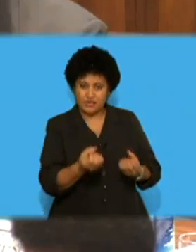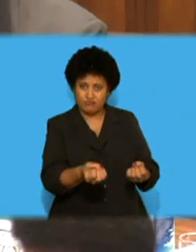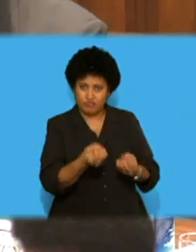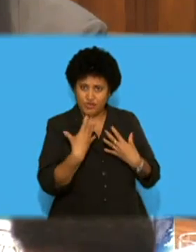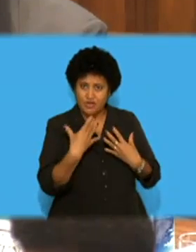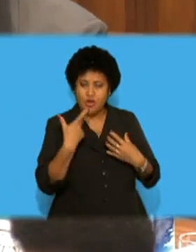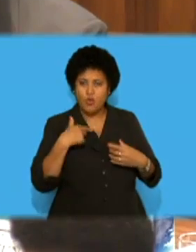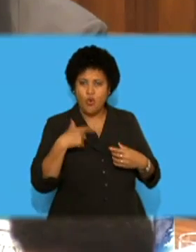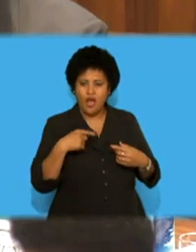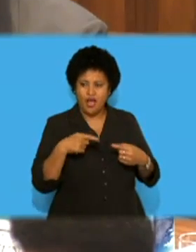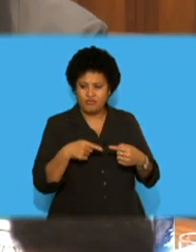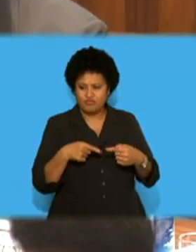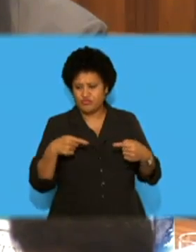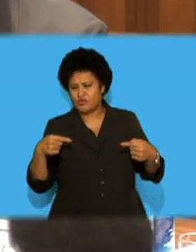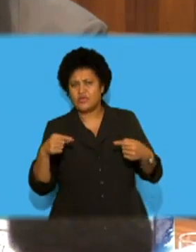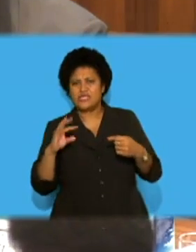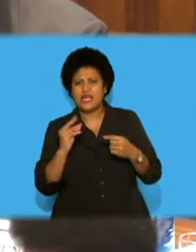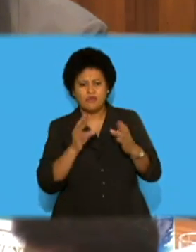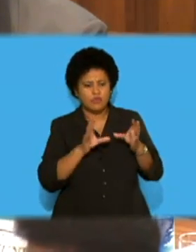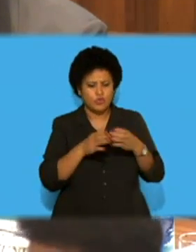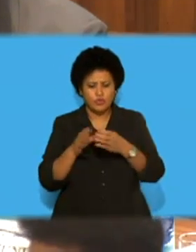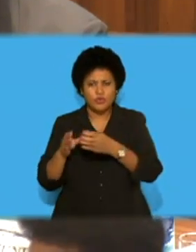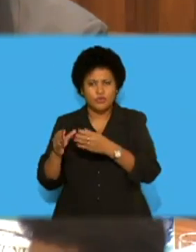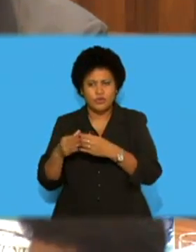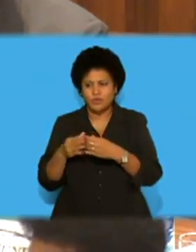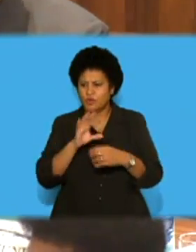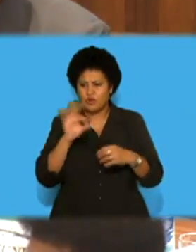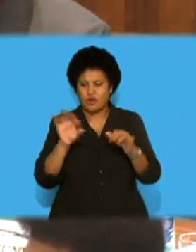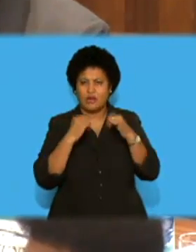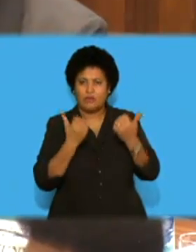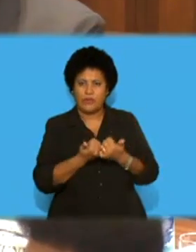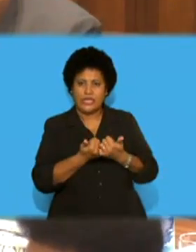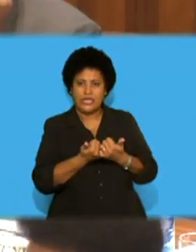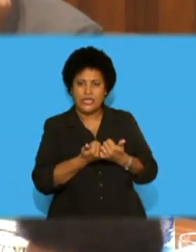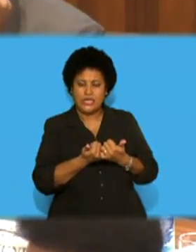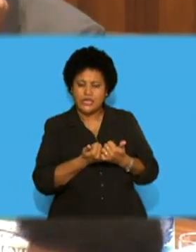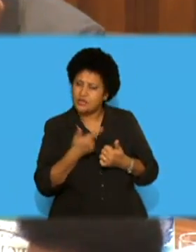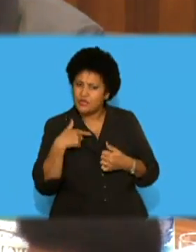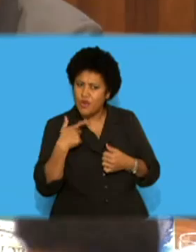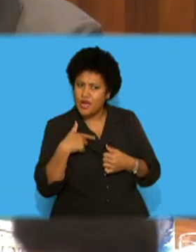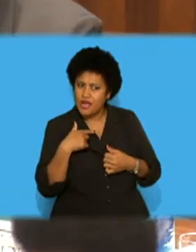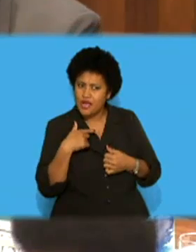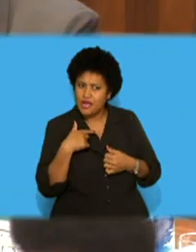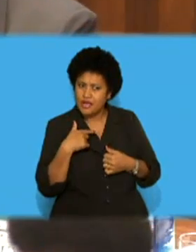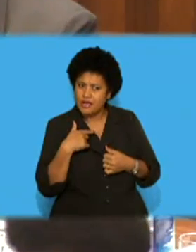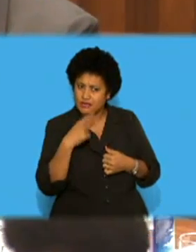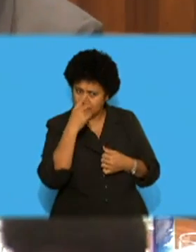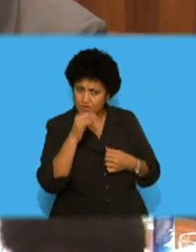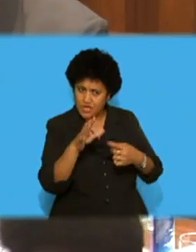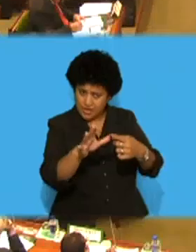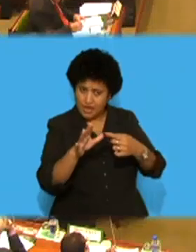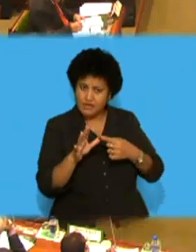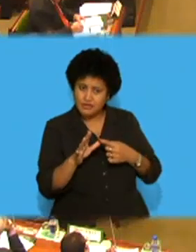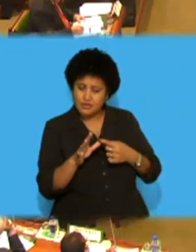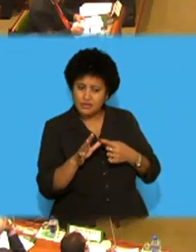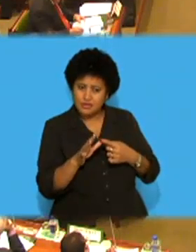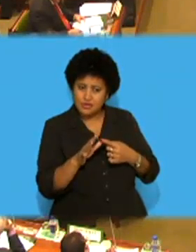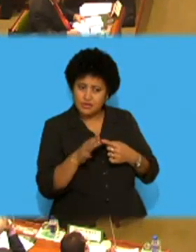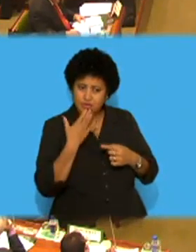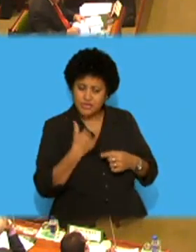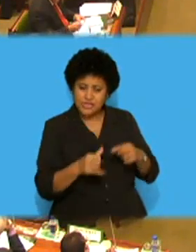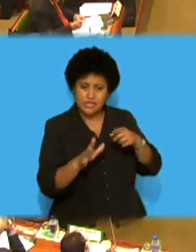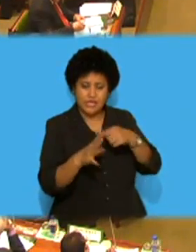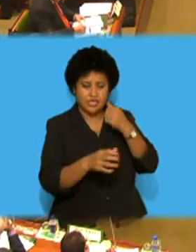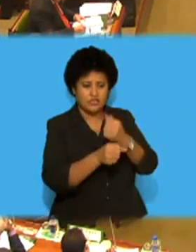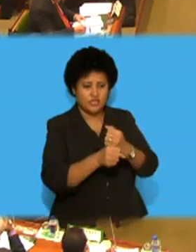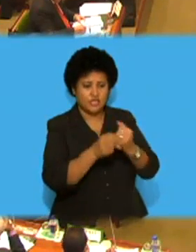opposition from certain quarters? Thank you. The Honourable Attorney General and Minister for Economy, Public